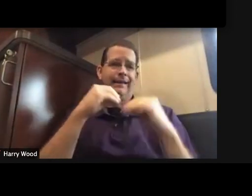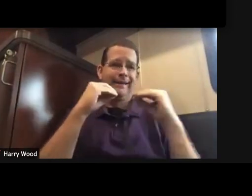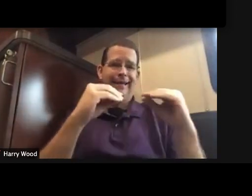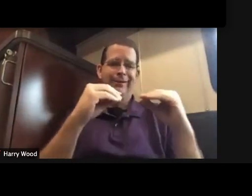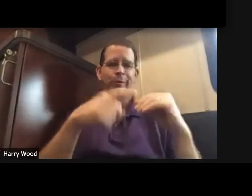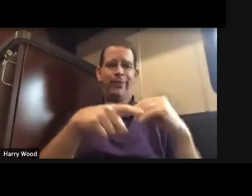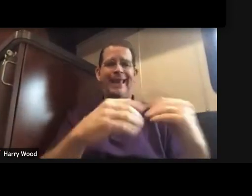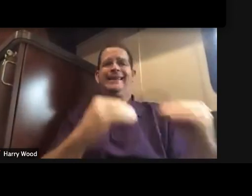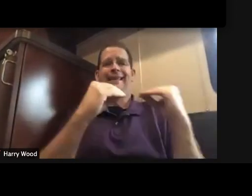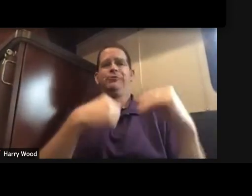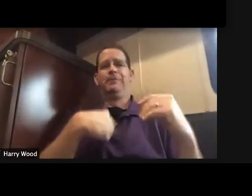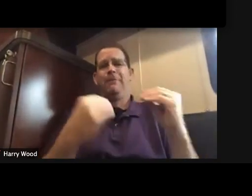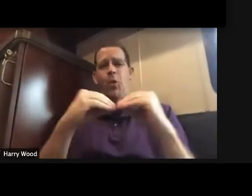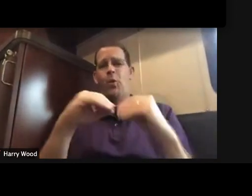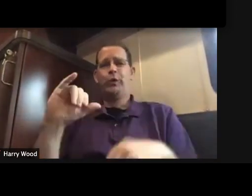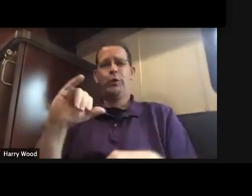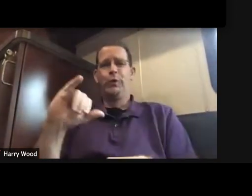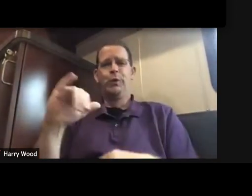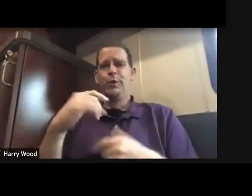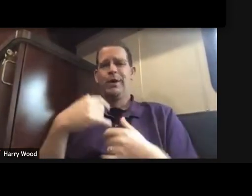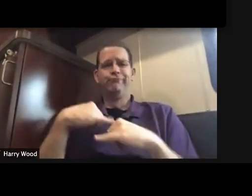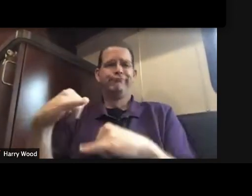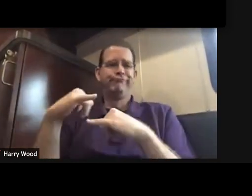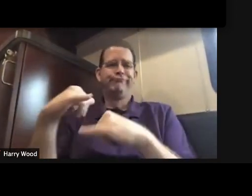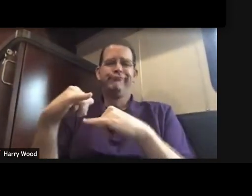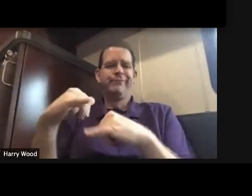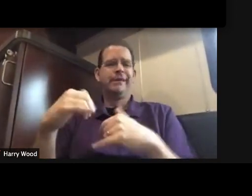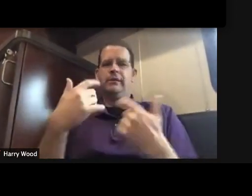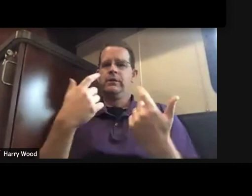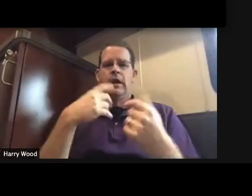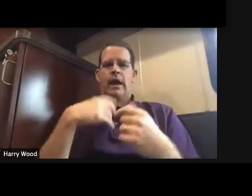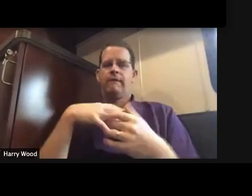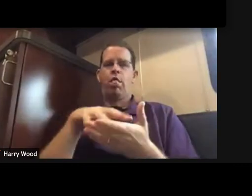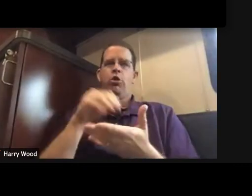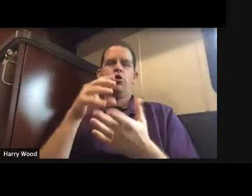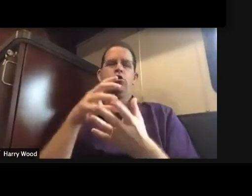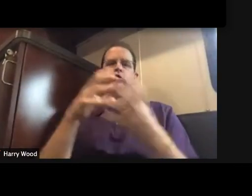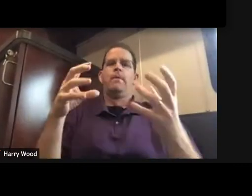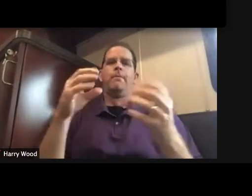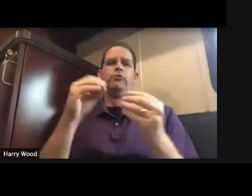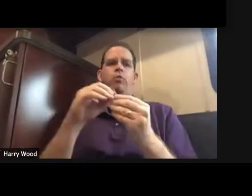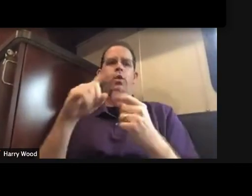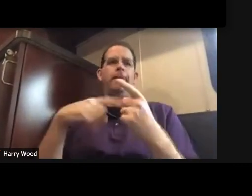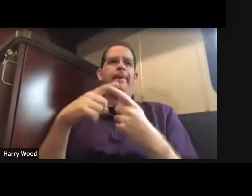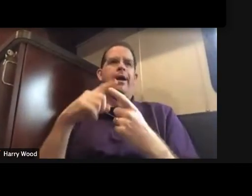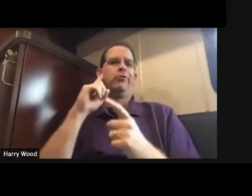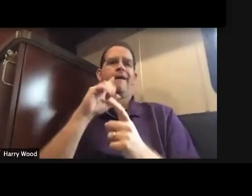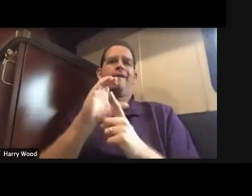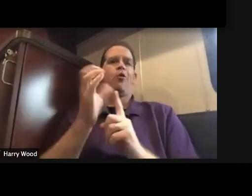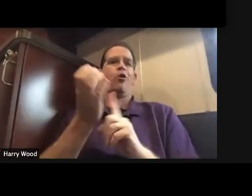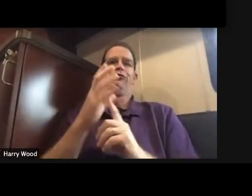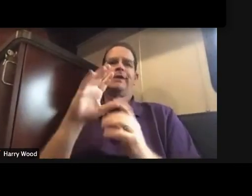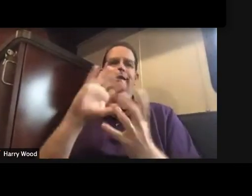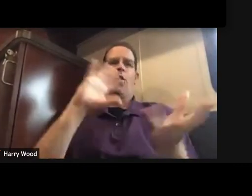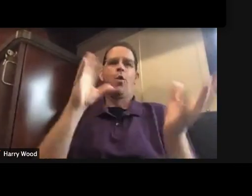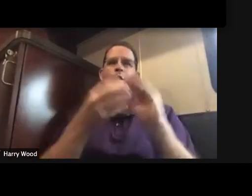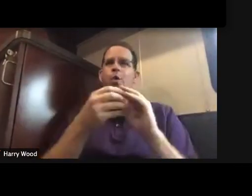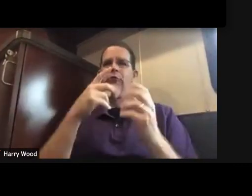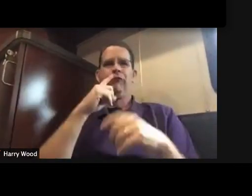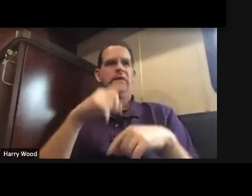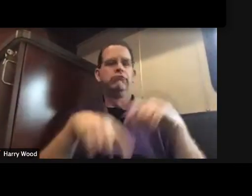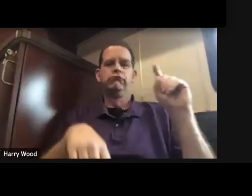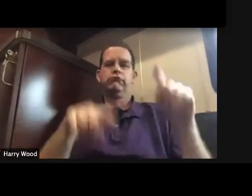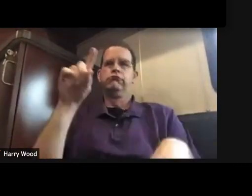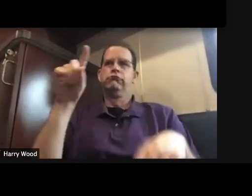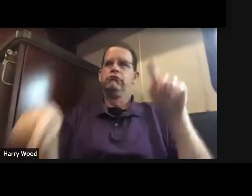Like Catherine said, I teach, but they teach me just as much. And I've just learned so much about deaf